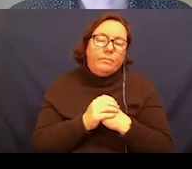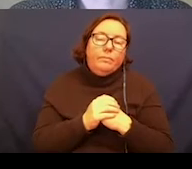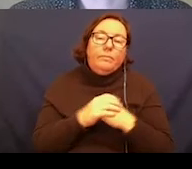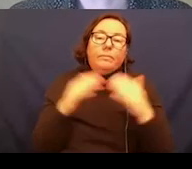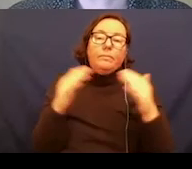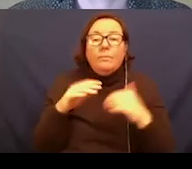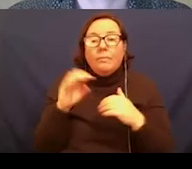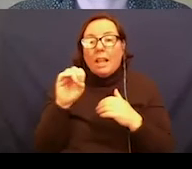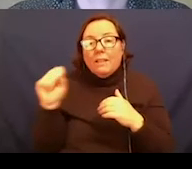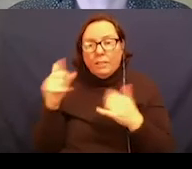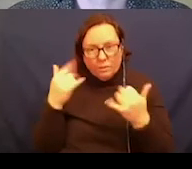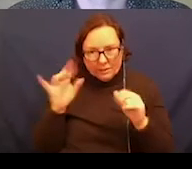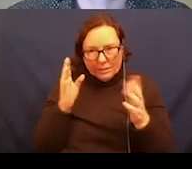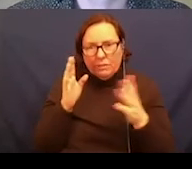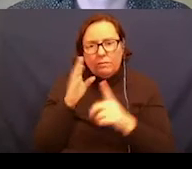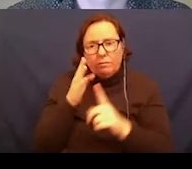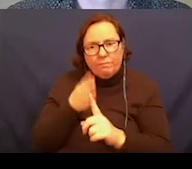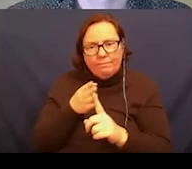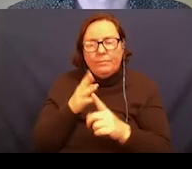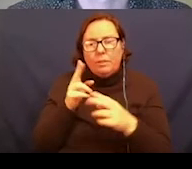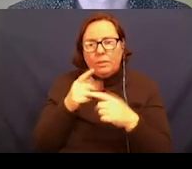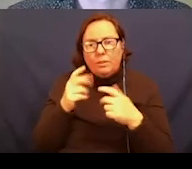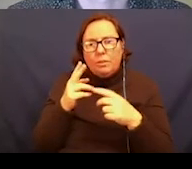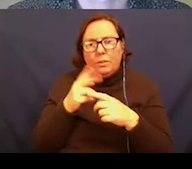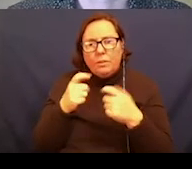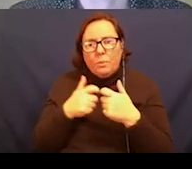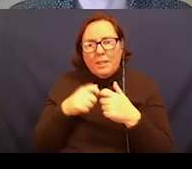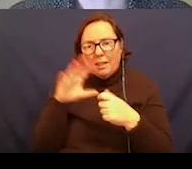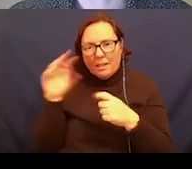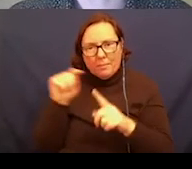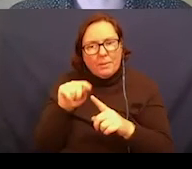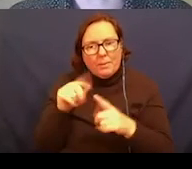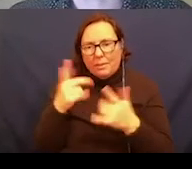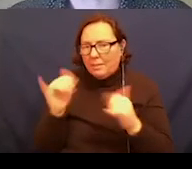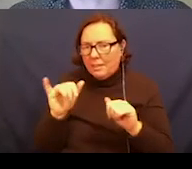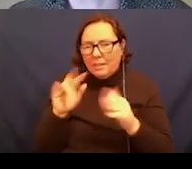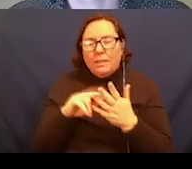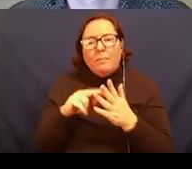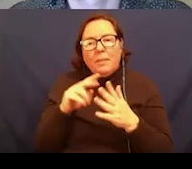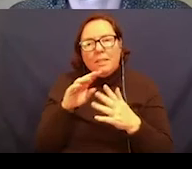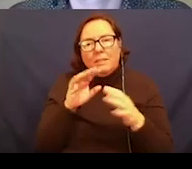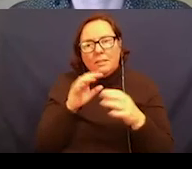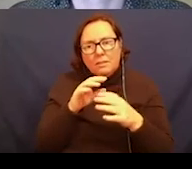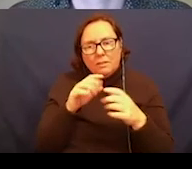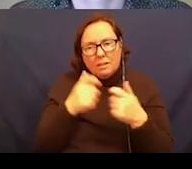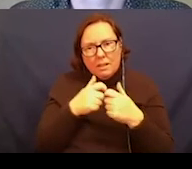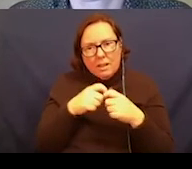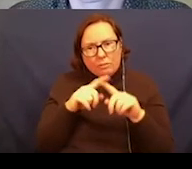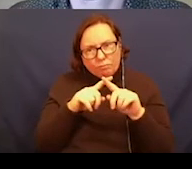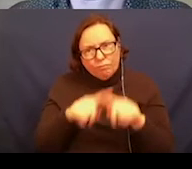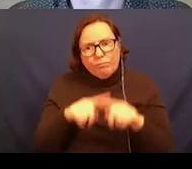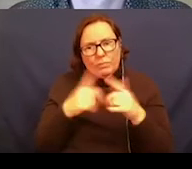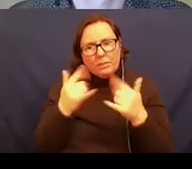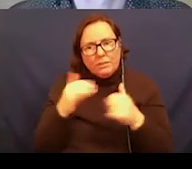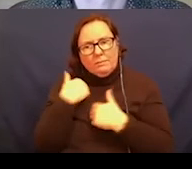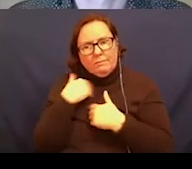Eversource will continue to serve as the utility, and so grid reliability is still handled on their